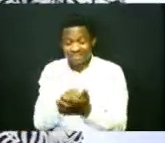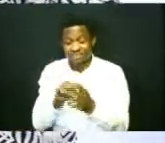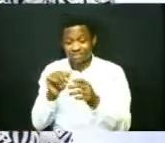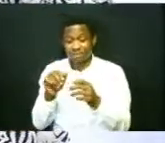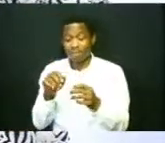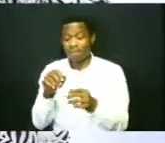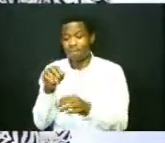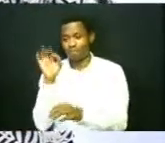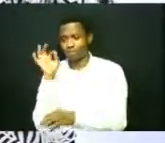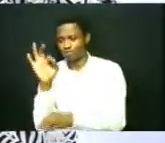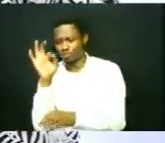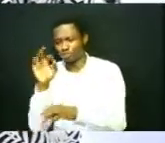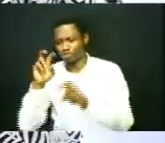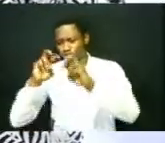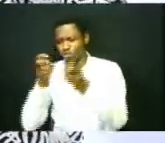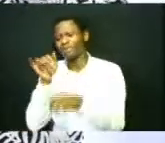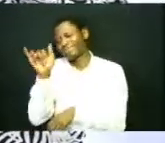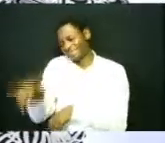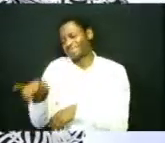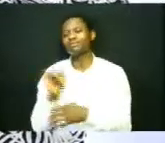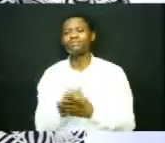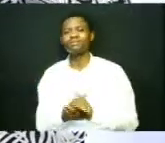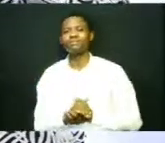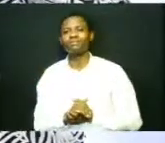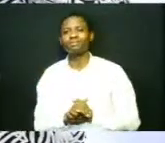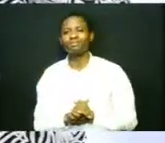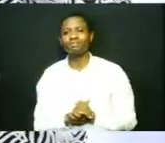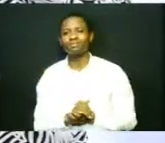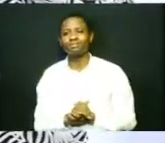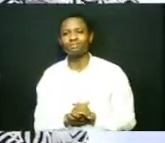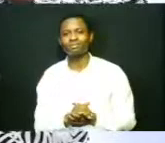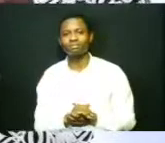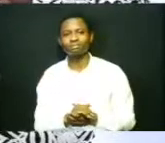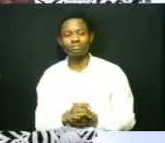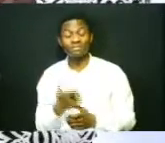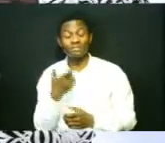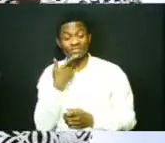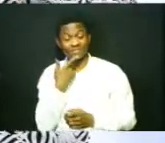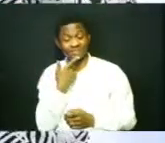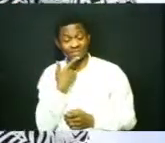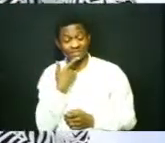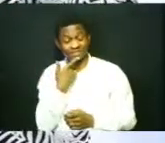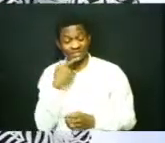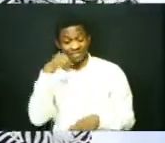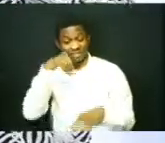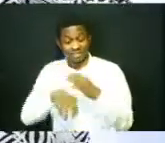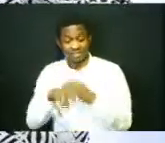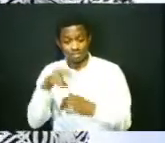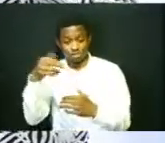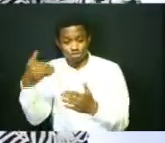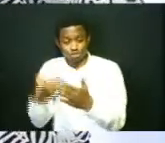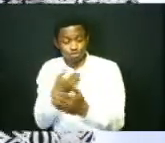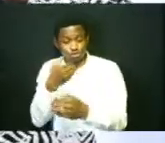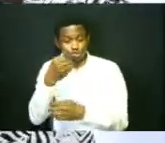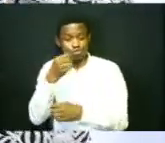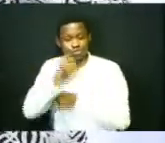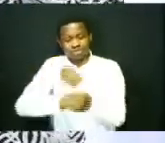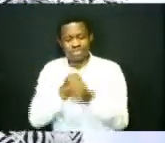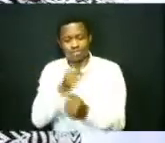any greeting that we start with, I want to say the year 2023, you are favored and the Lord will be with